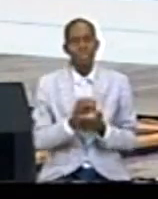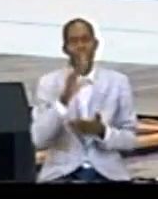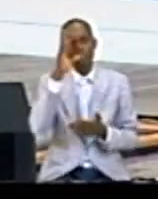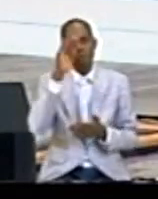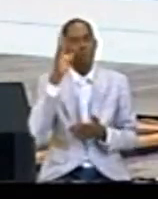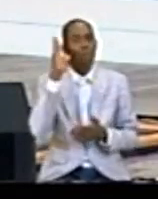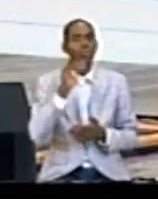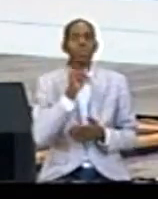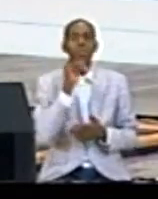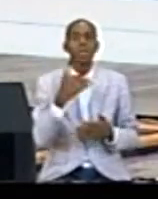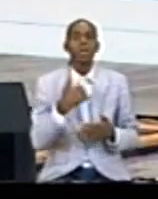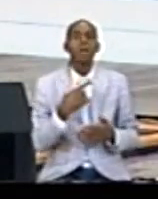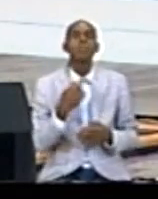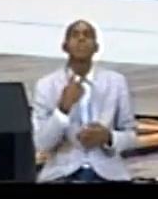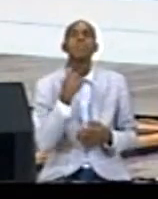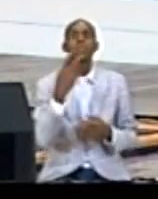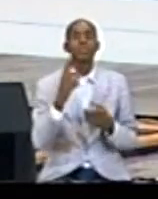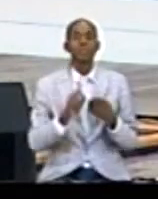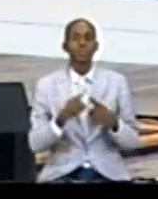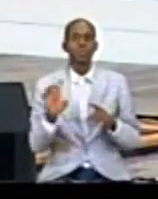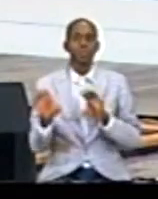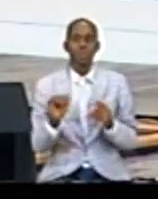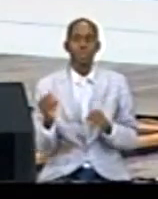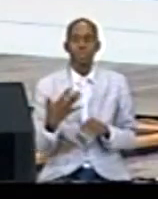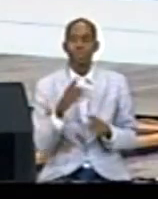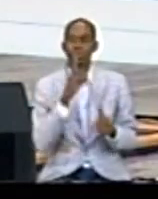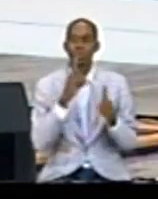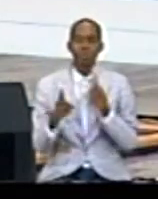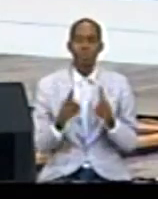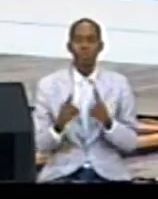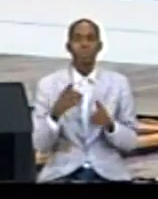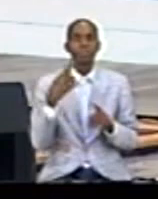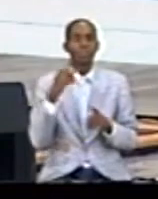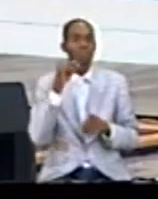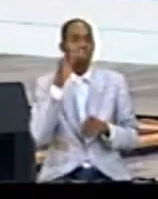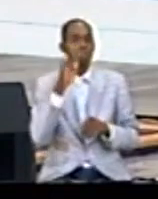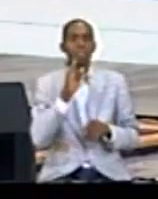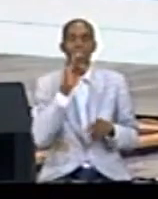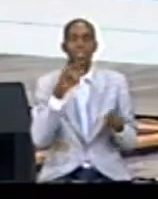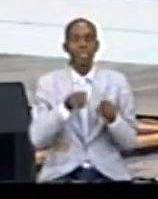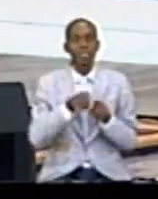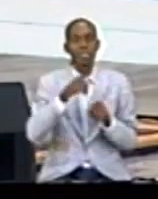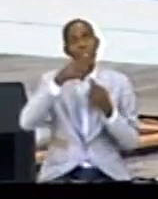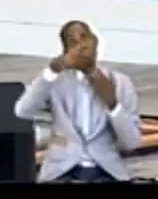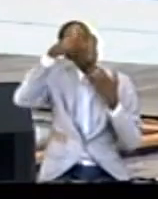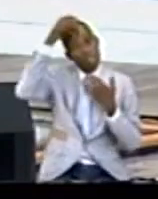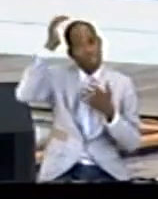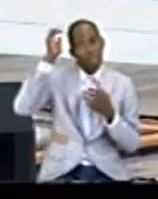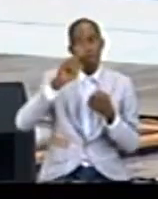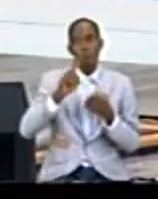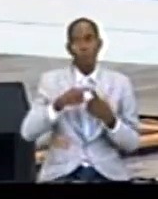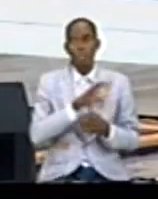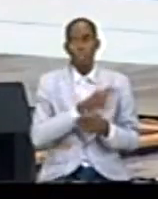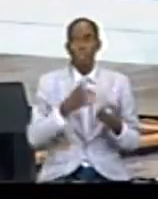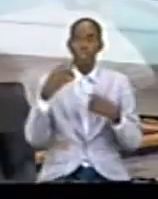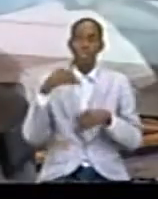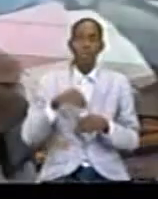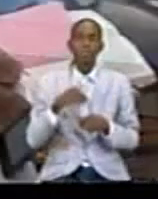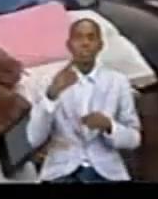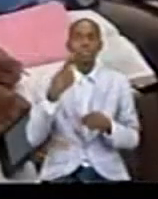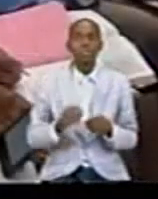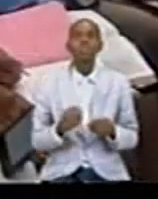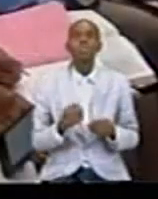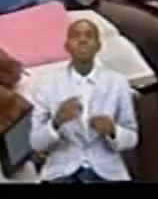she's violent like the lion. When Christ comes in, the violence of the lion is